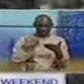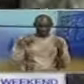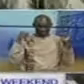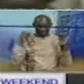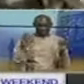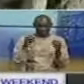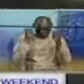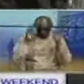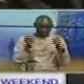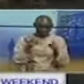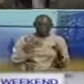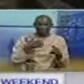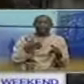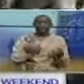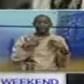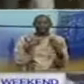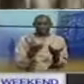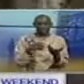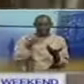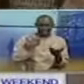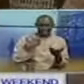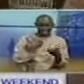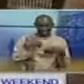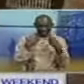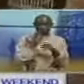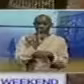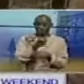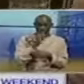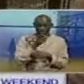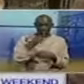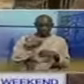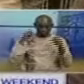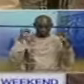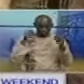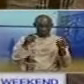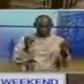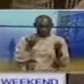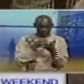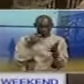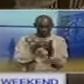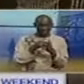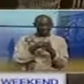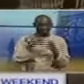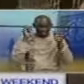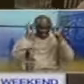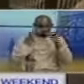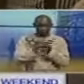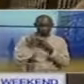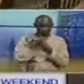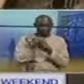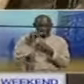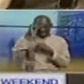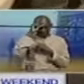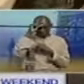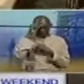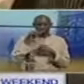to showcase their ways of life. He has issued a warning to pastoral communities involved in cattle rustling, saying the government is ready